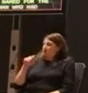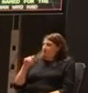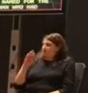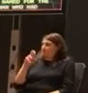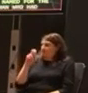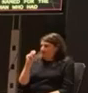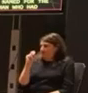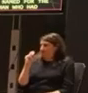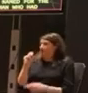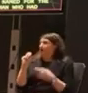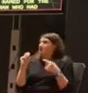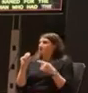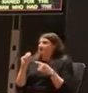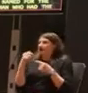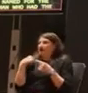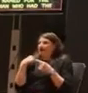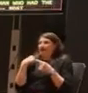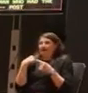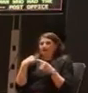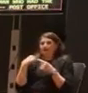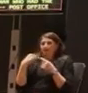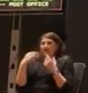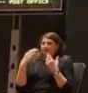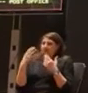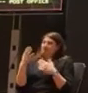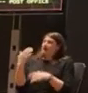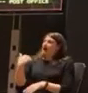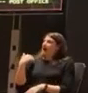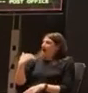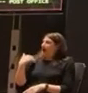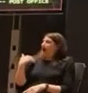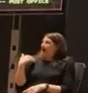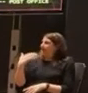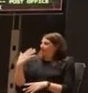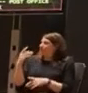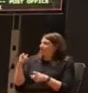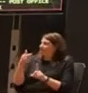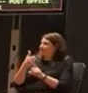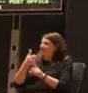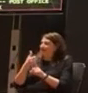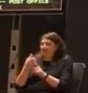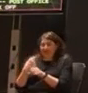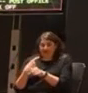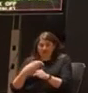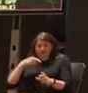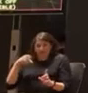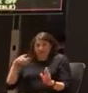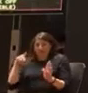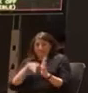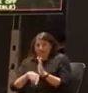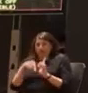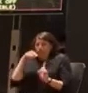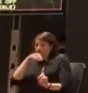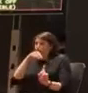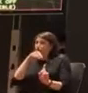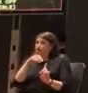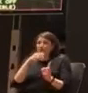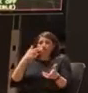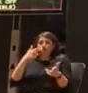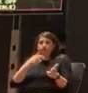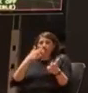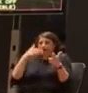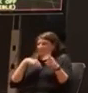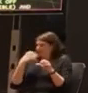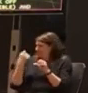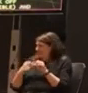post office shop on MLK around the corner and who was murdered last year. I can't remember